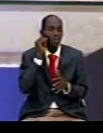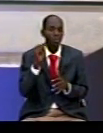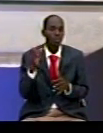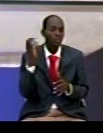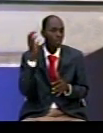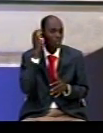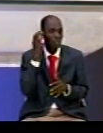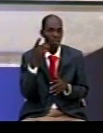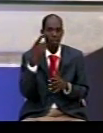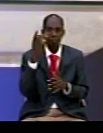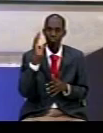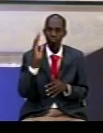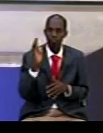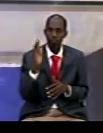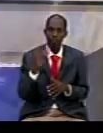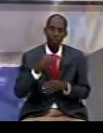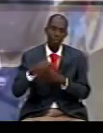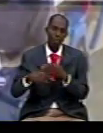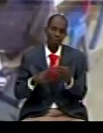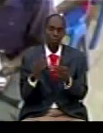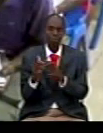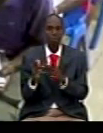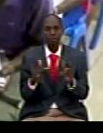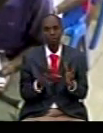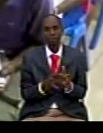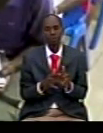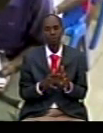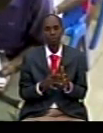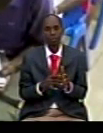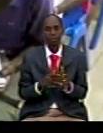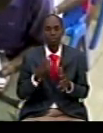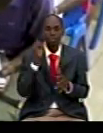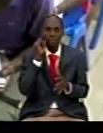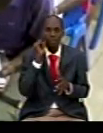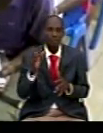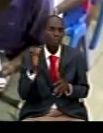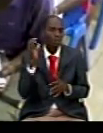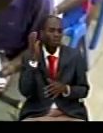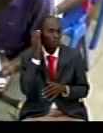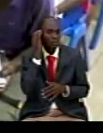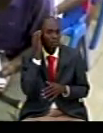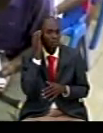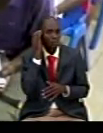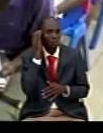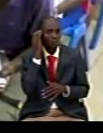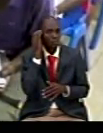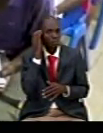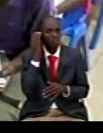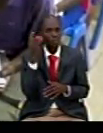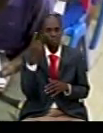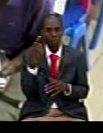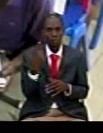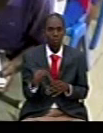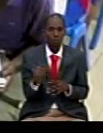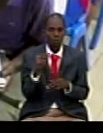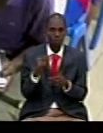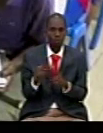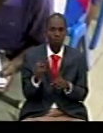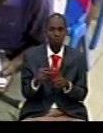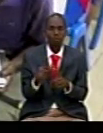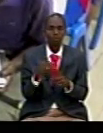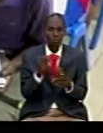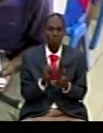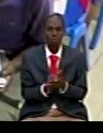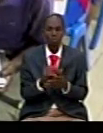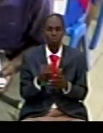had testimony about Jesus. She heard the word that brought faith